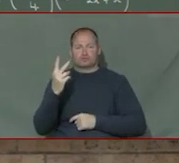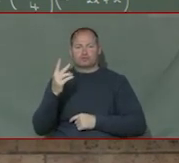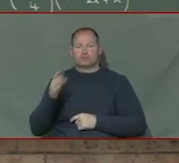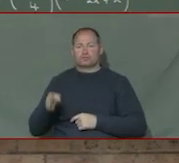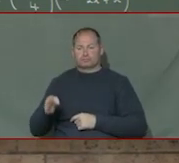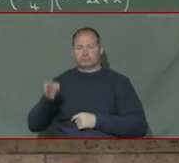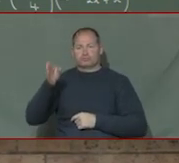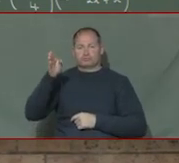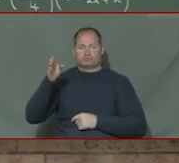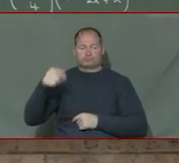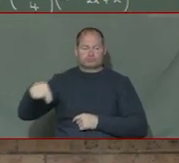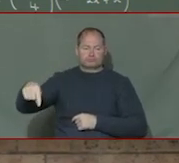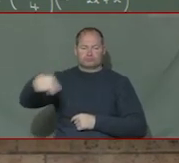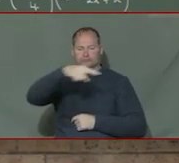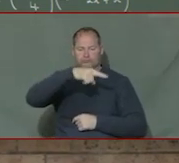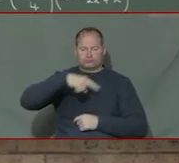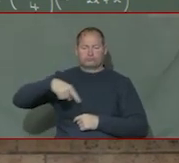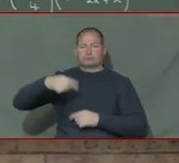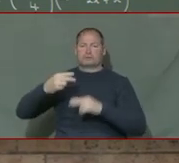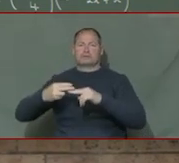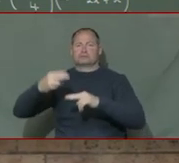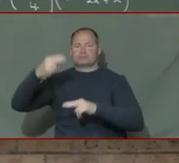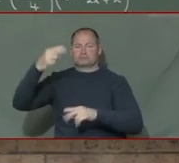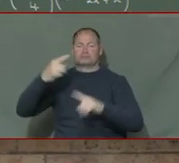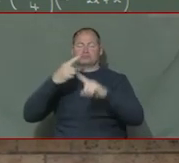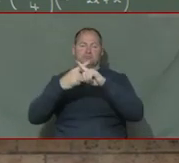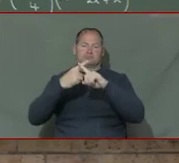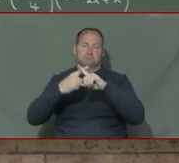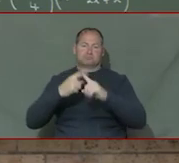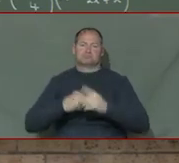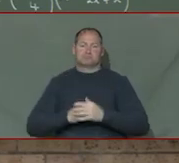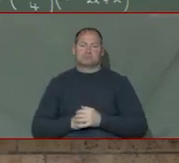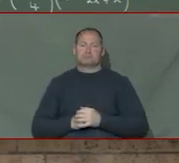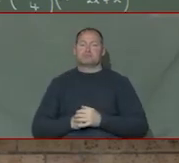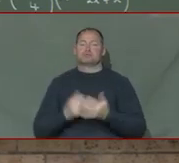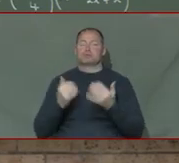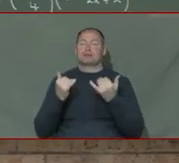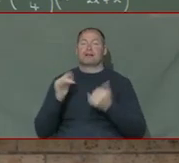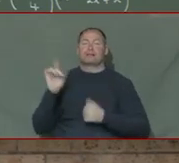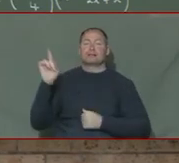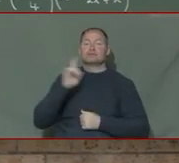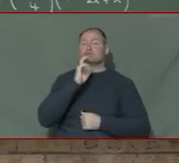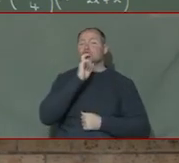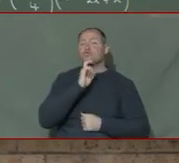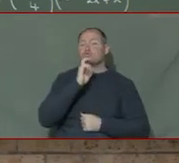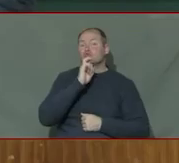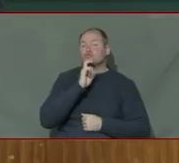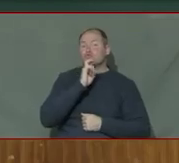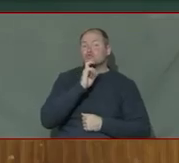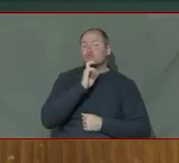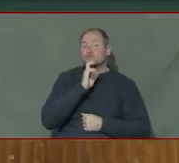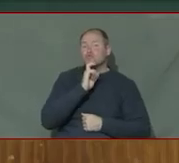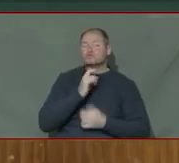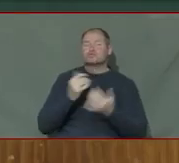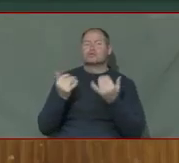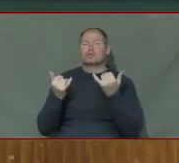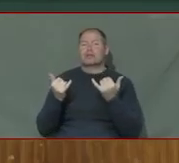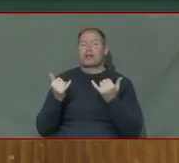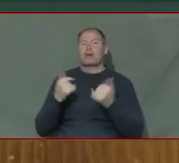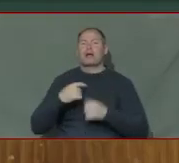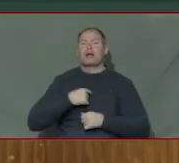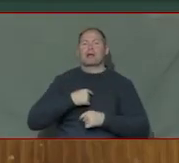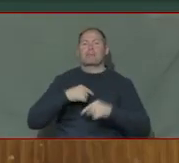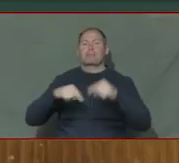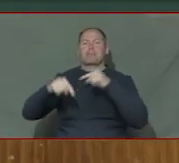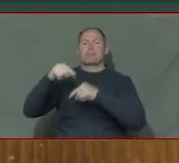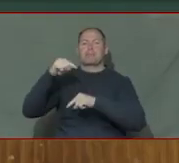height. In order for you to be able to use the generic formulas, I am going to go back to the primary school formulas,